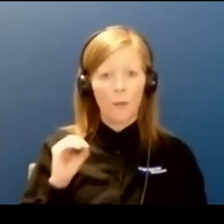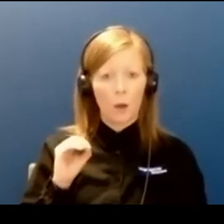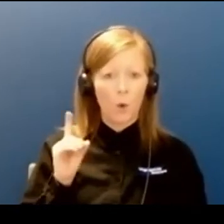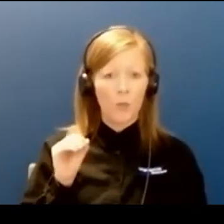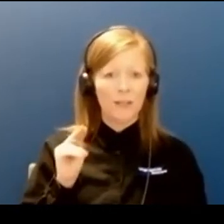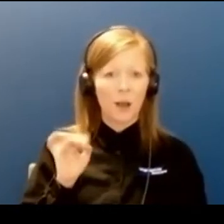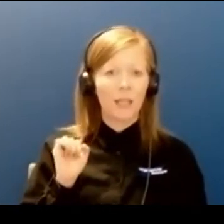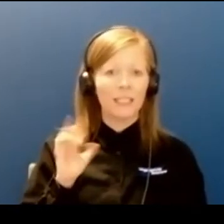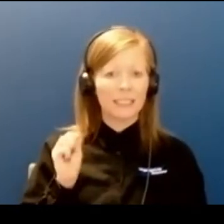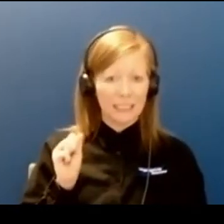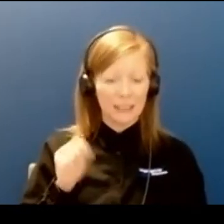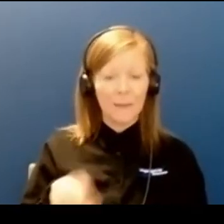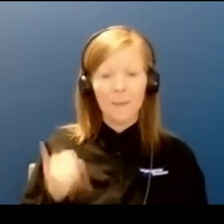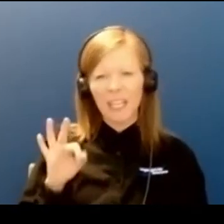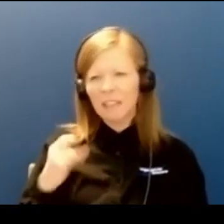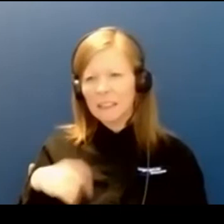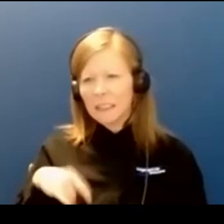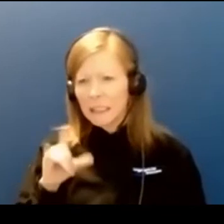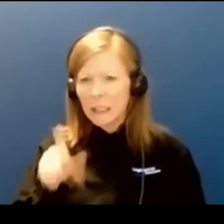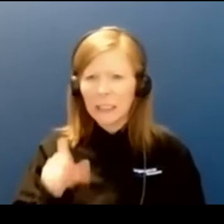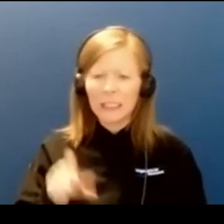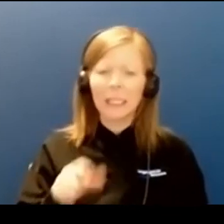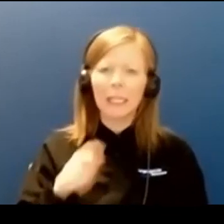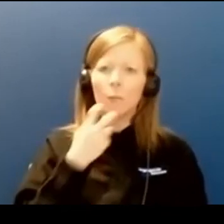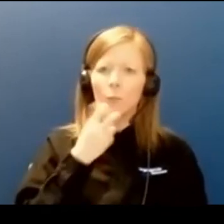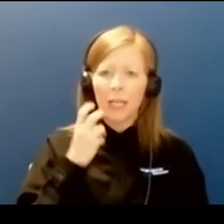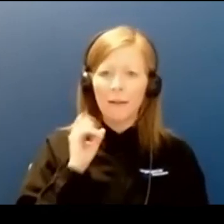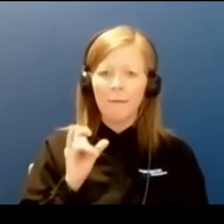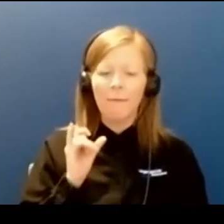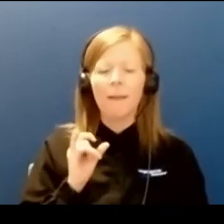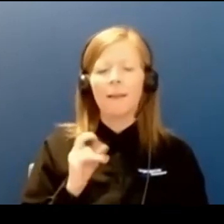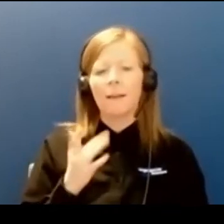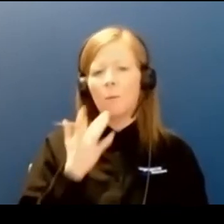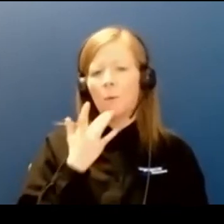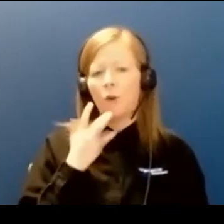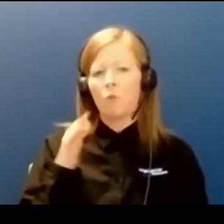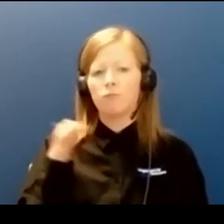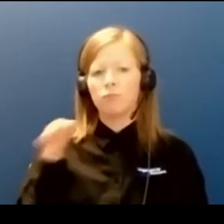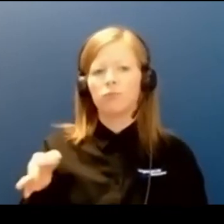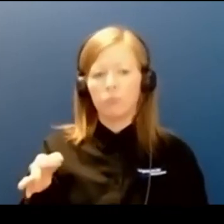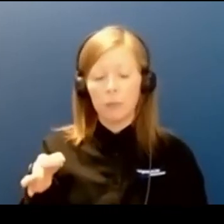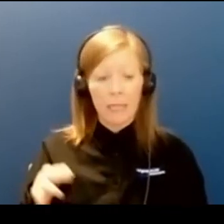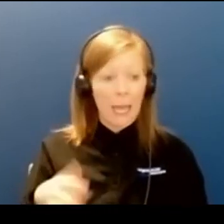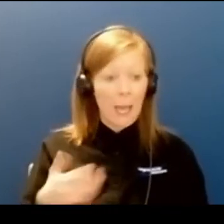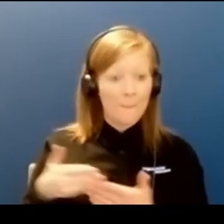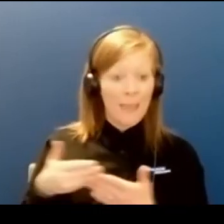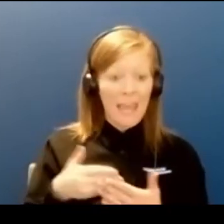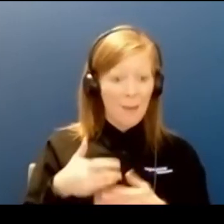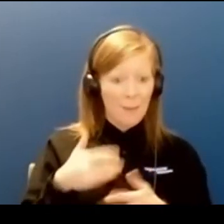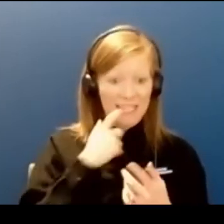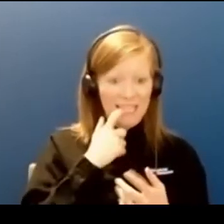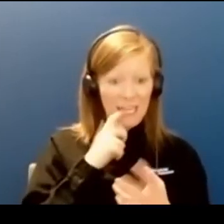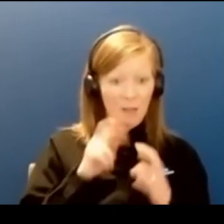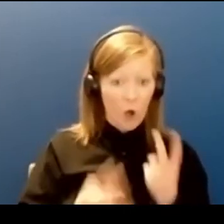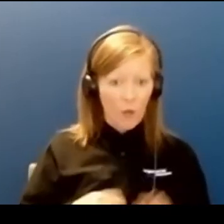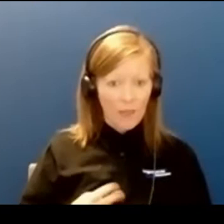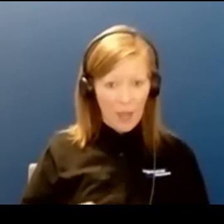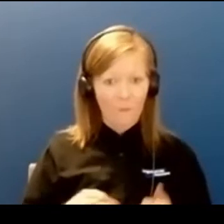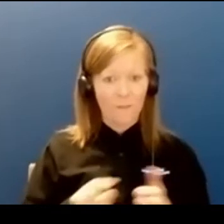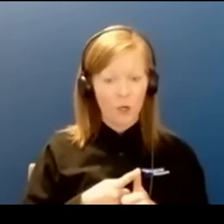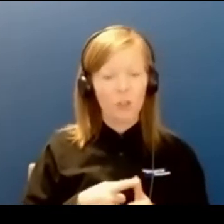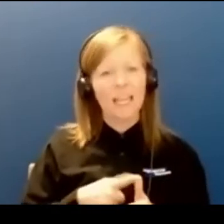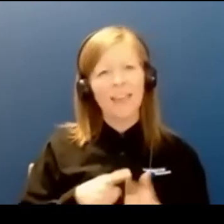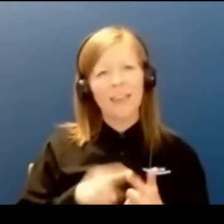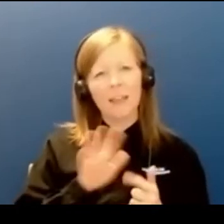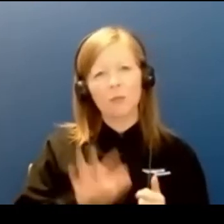need braces, the dentist is likely going to wait until all the baby teeth fall out. On average, that's around the age